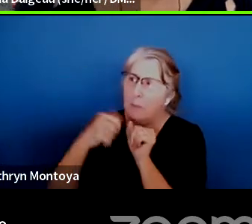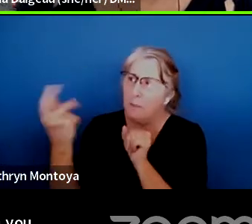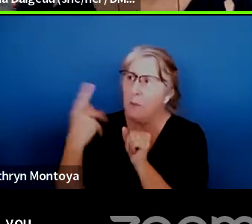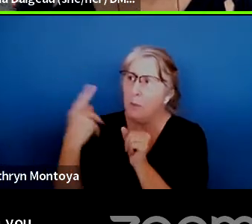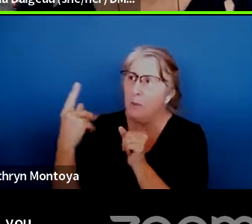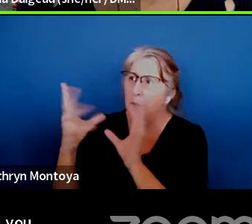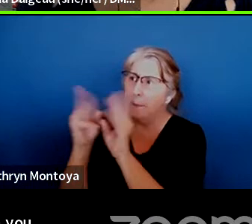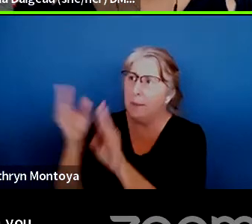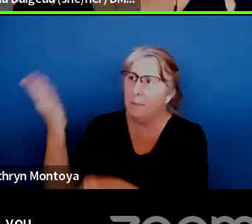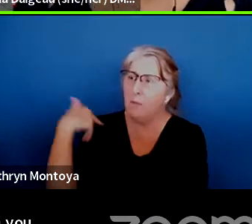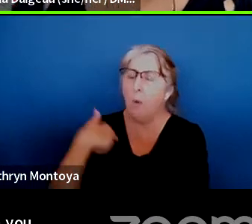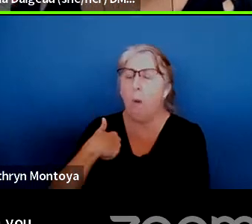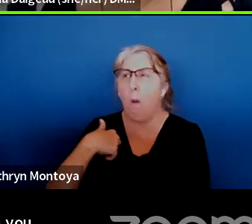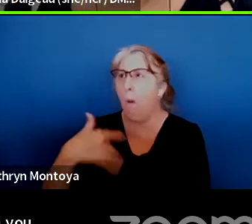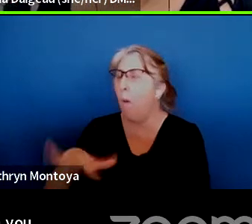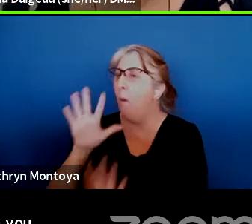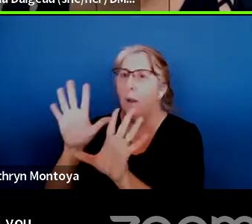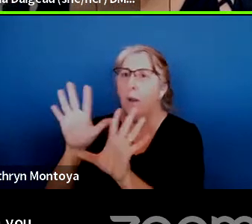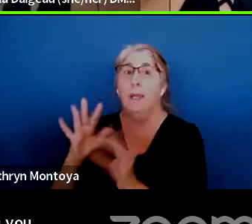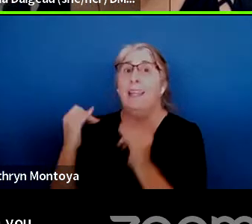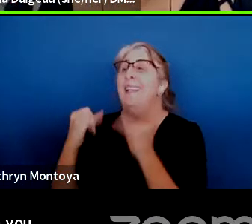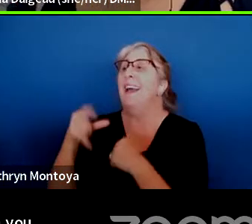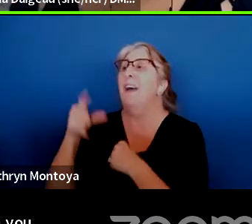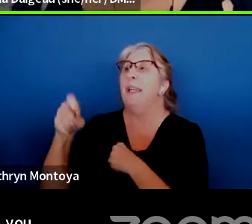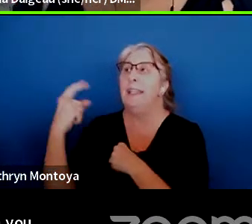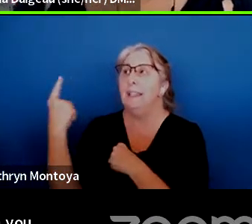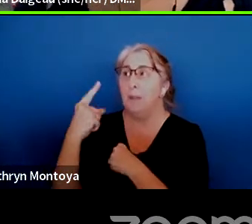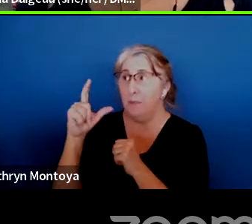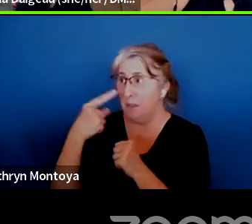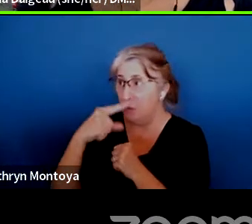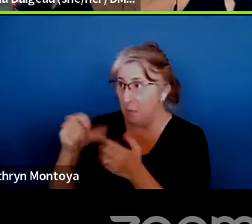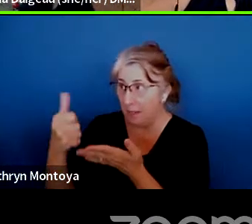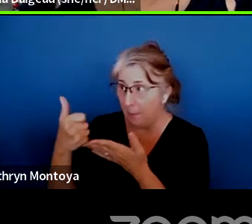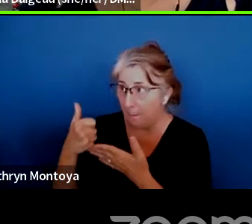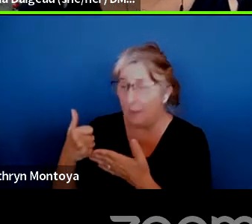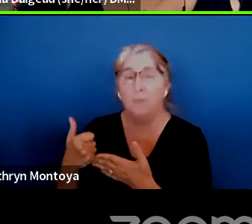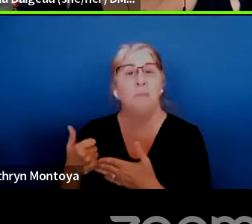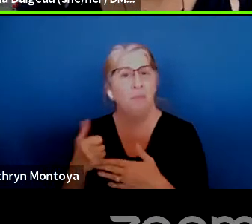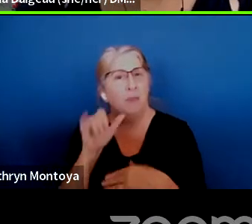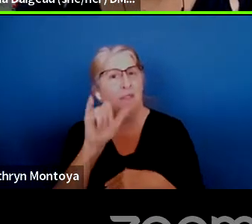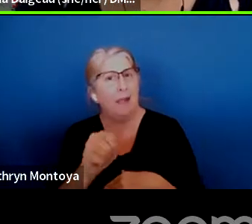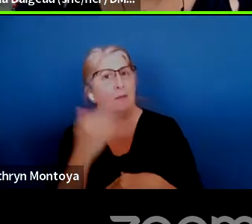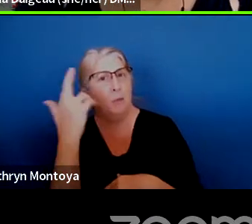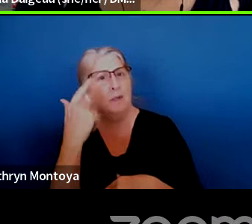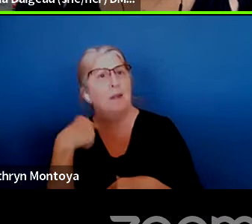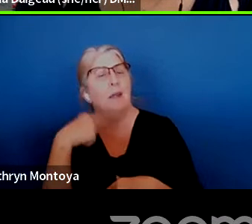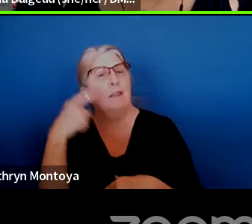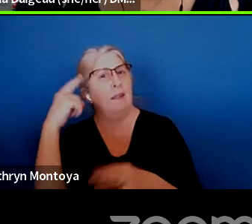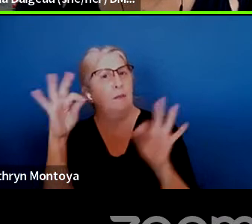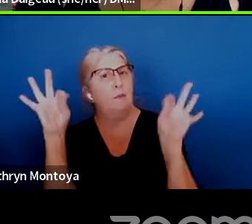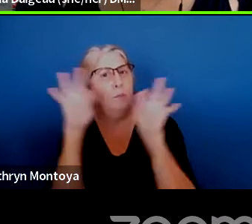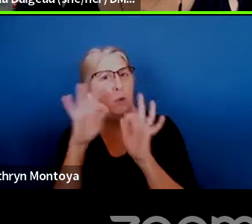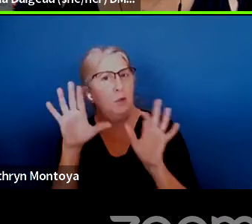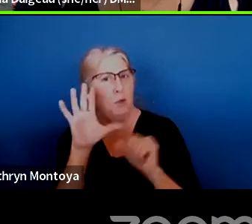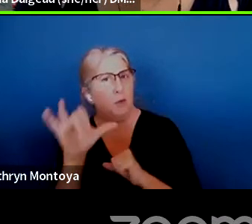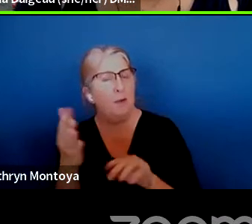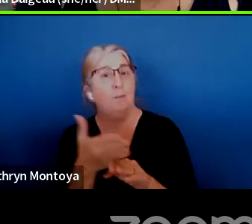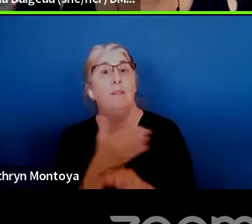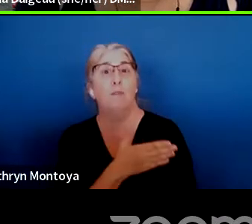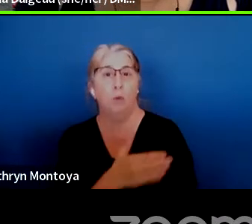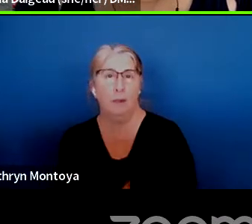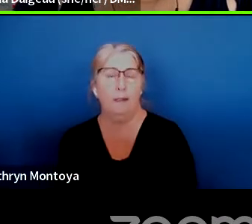meeting? I loved that. Now I need something from you. Can you help me with this? So that's why I think it's really, really important to do that